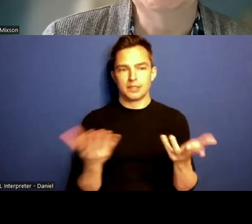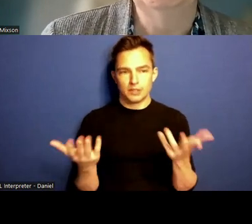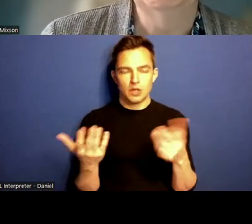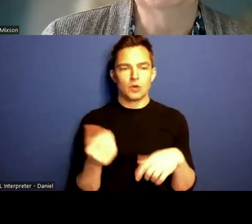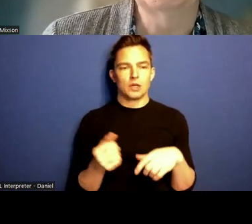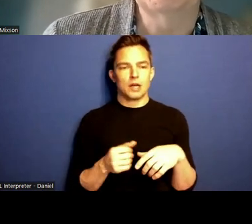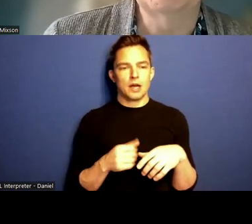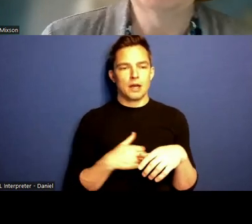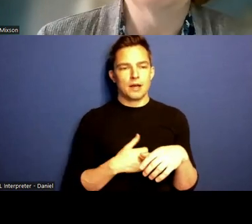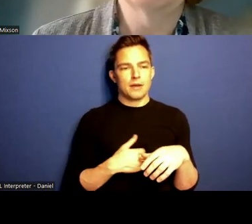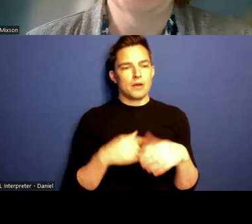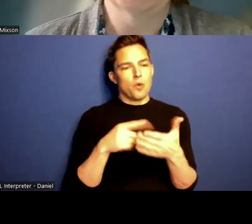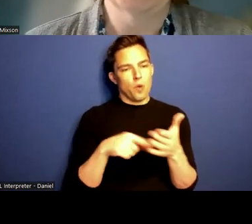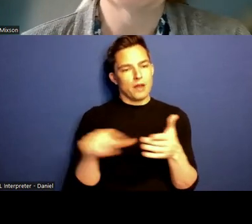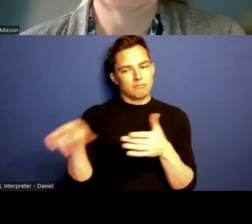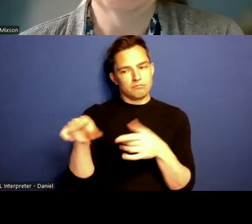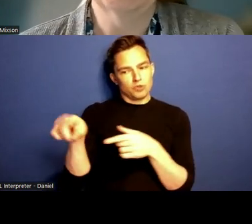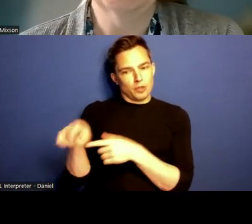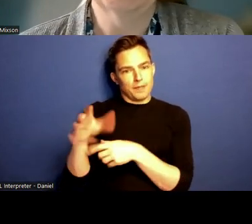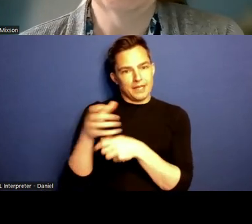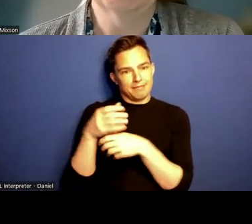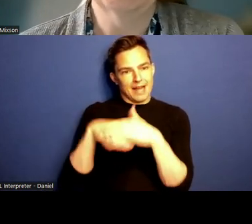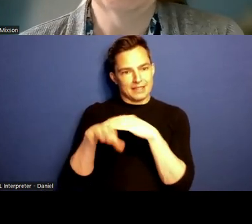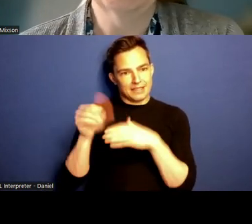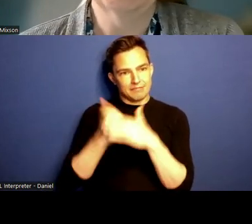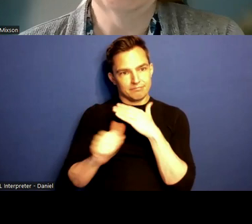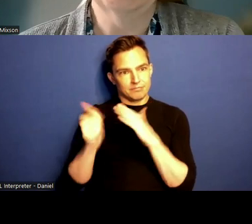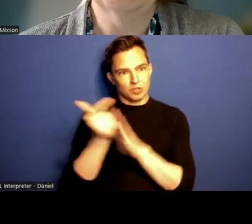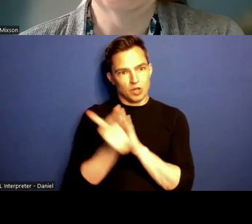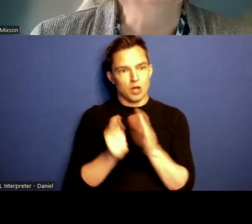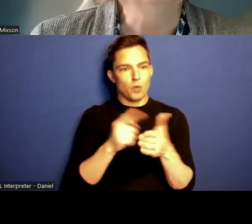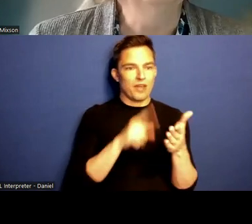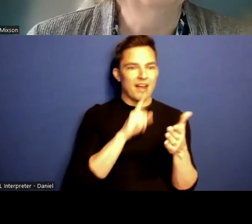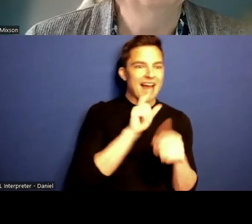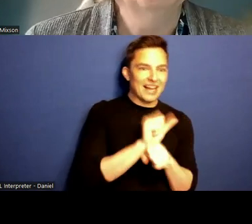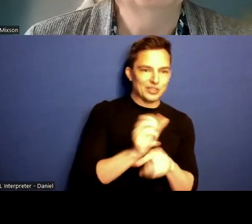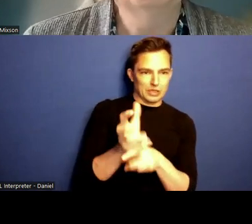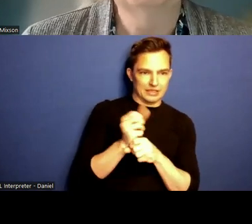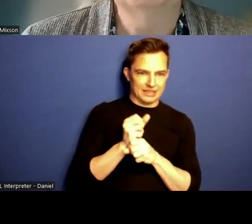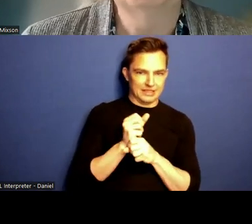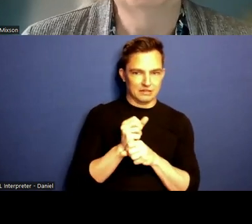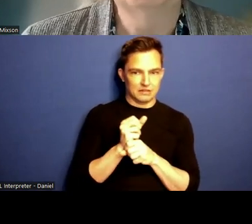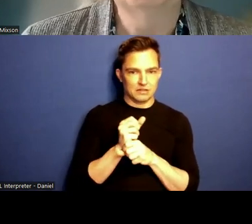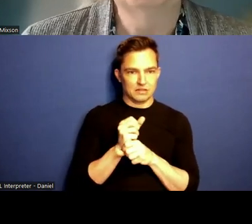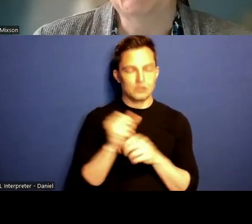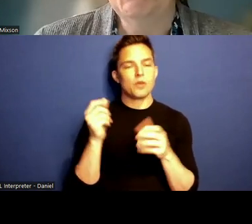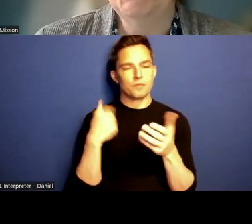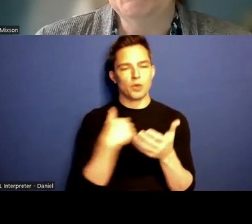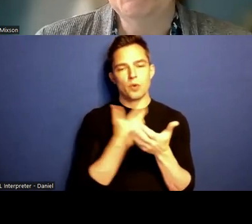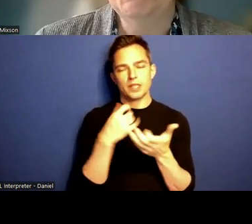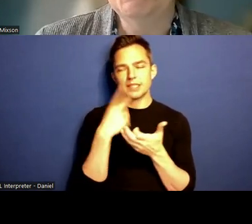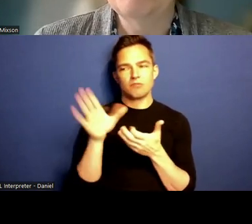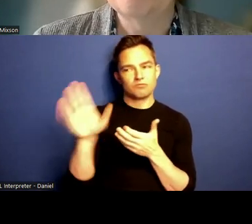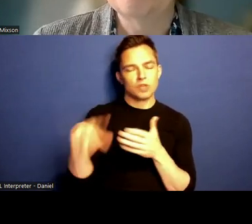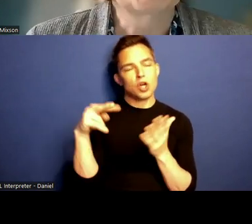getting under the law and what they're actually getting in essence. So what we wanted to tell them is look through